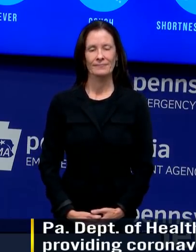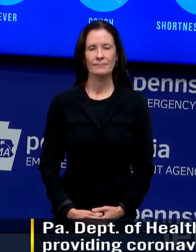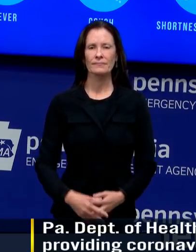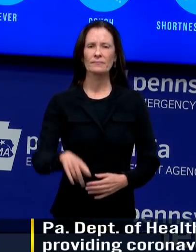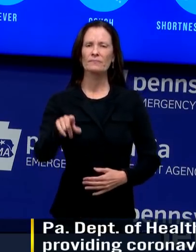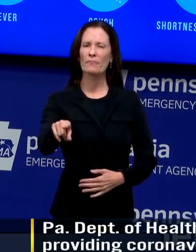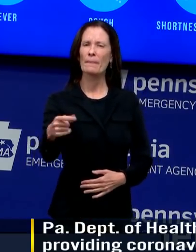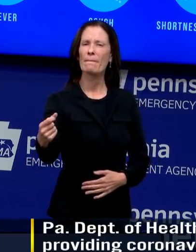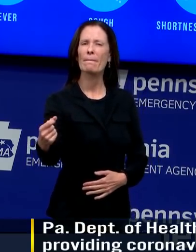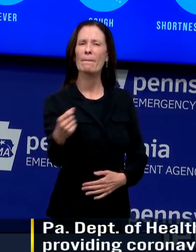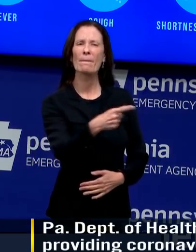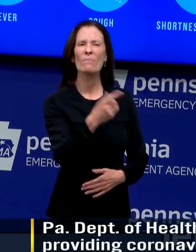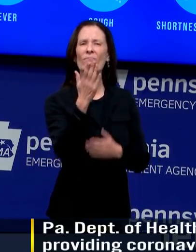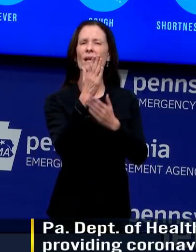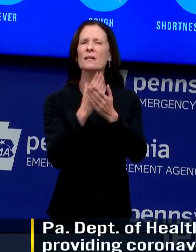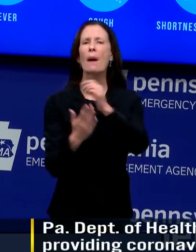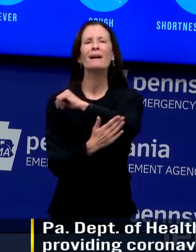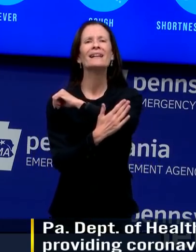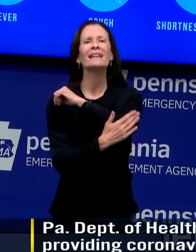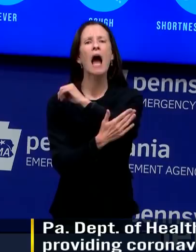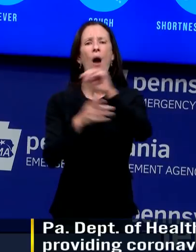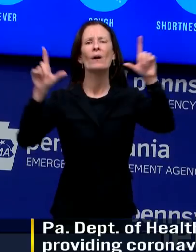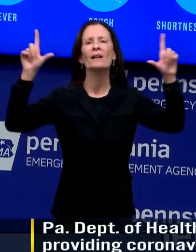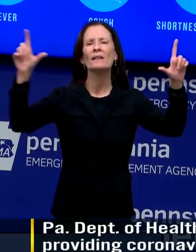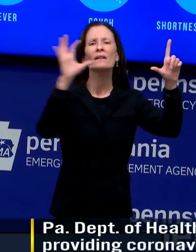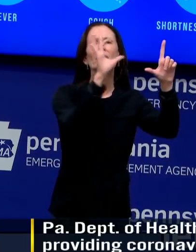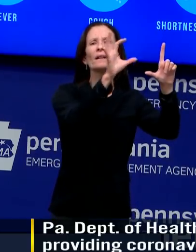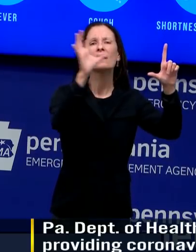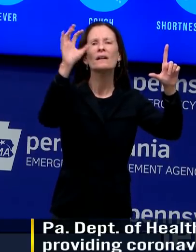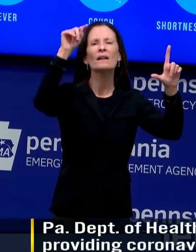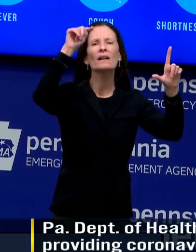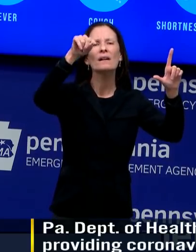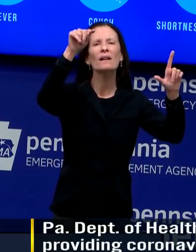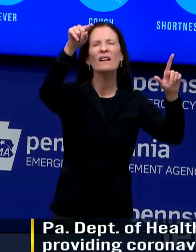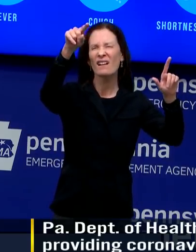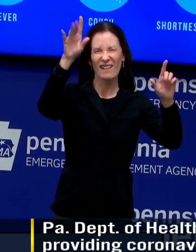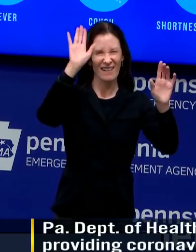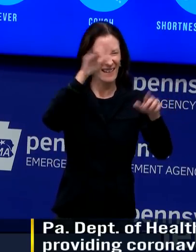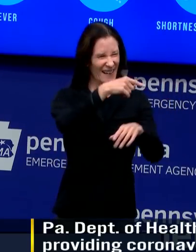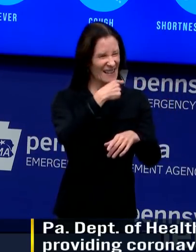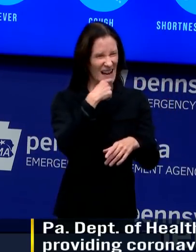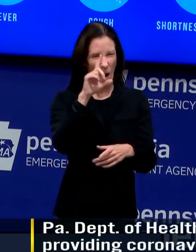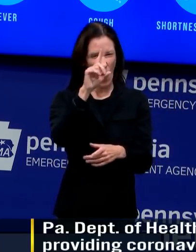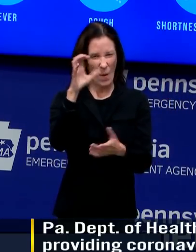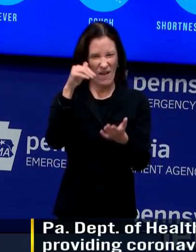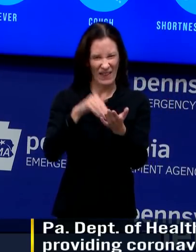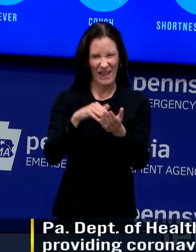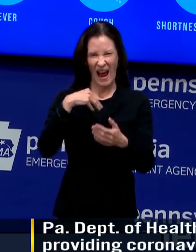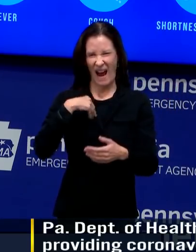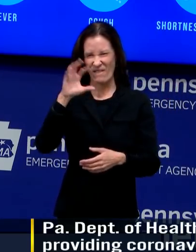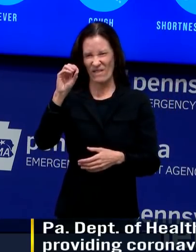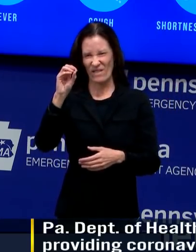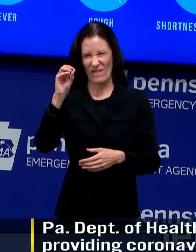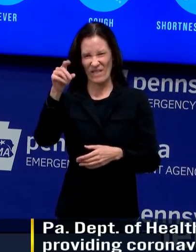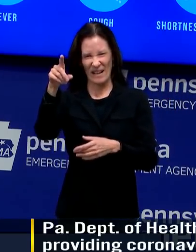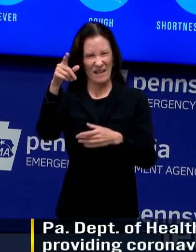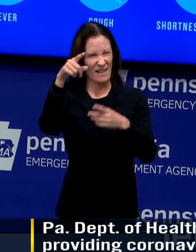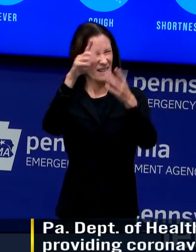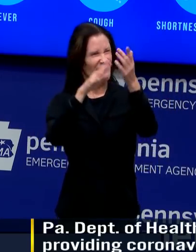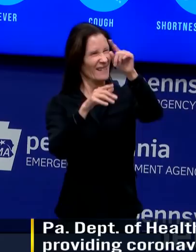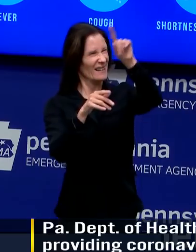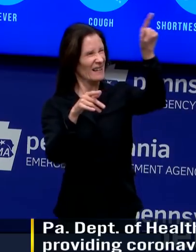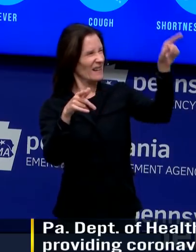hit 50 cases per 100,000 residents? Yeah, we're trying to be as safe as we can,